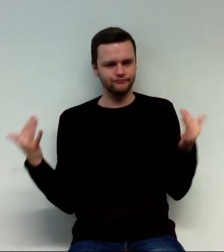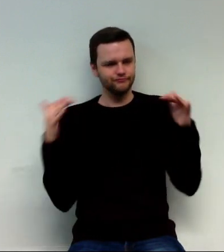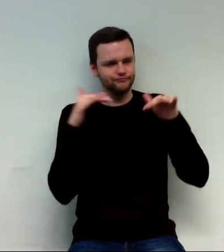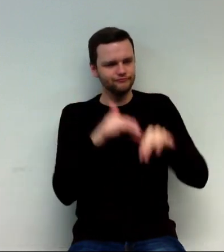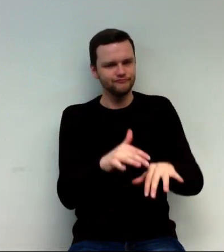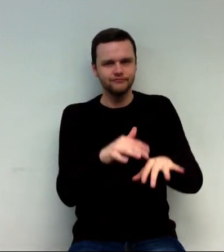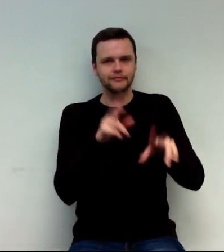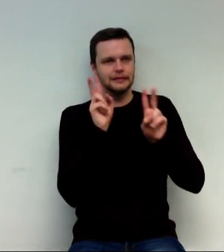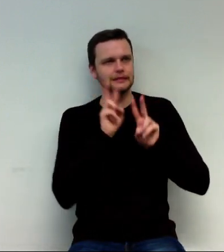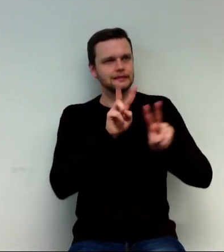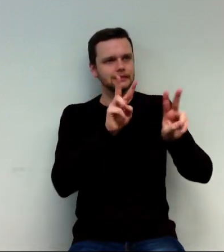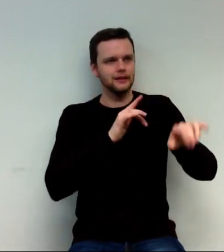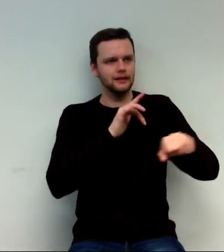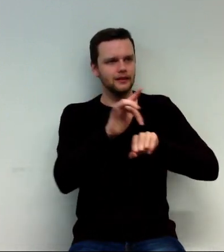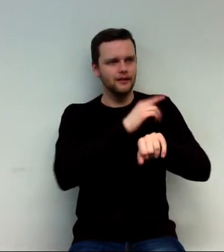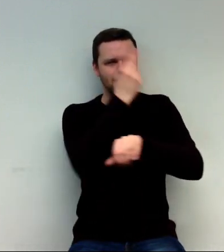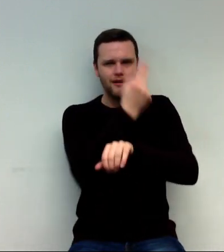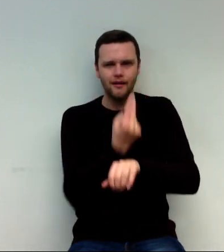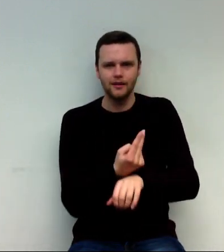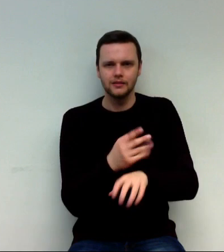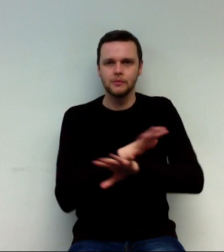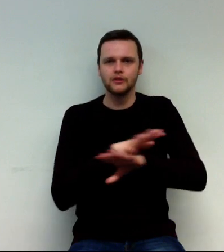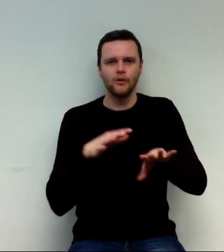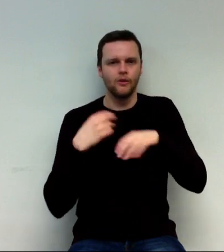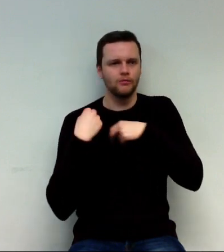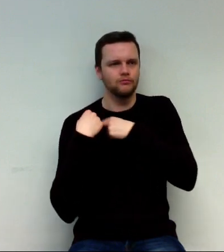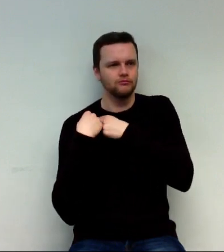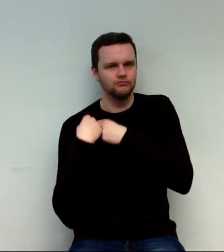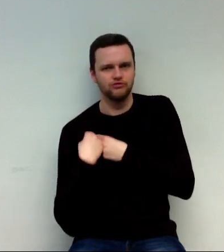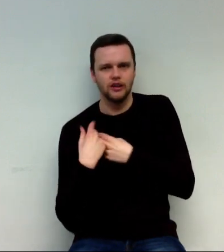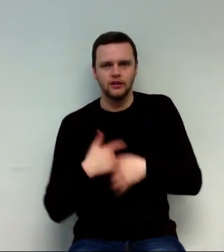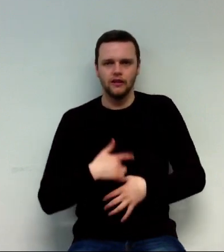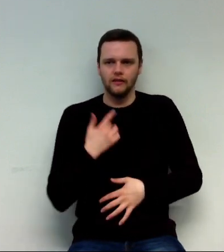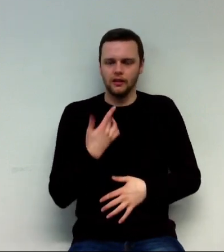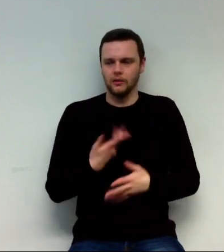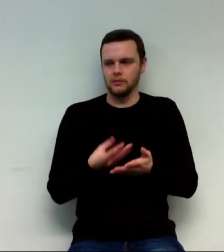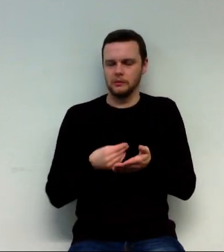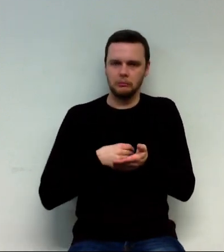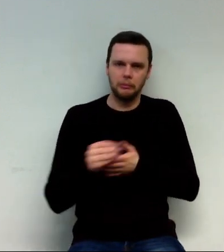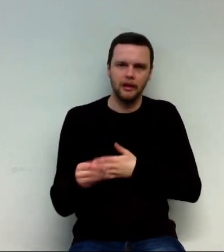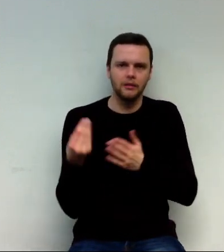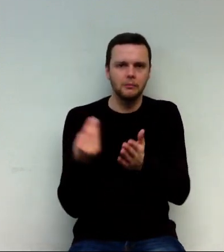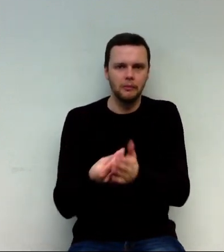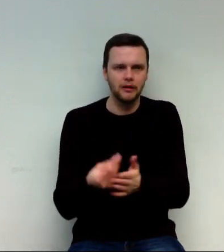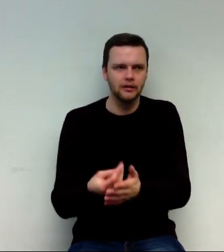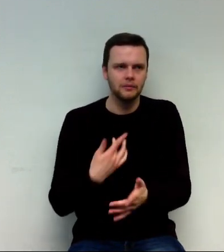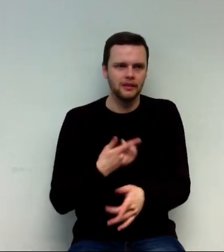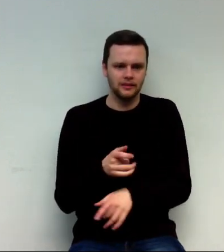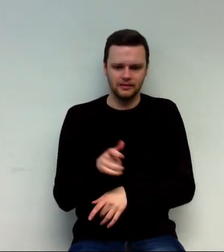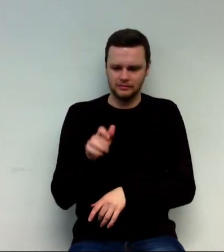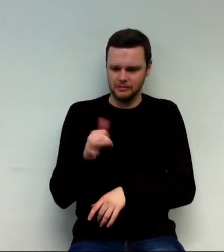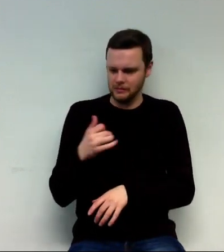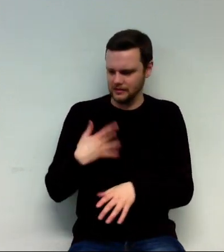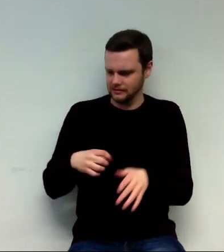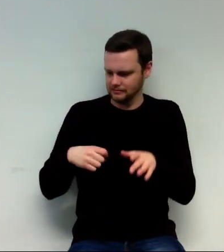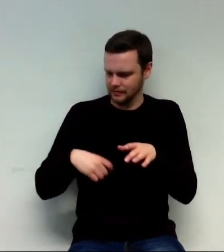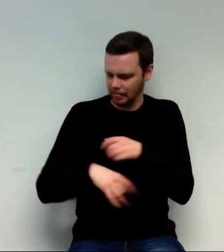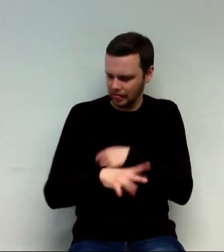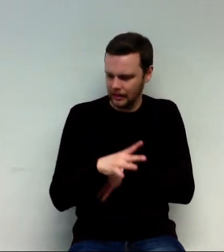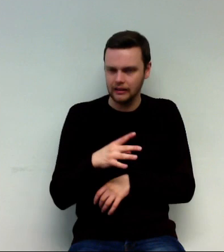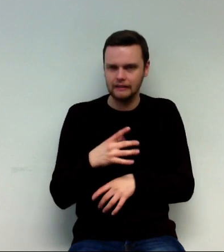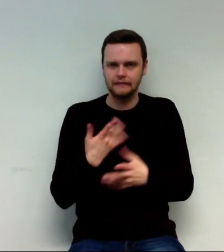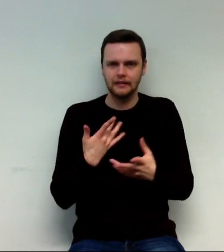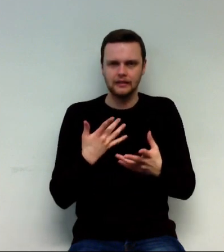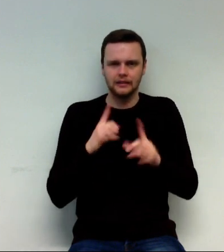experience that kind of art, but without the pressure of, I've paid loads of money for a ticket and then we might have to leave and not be able